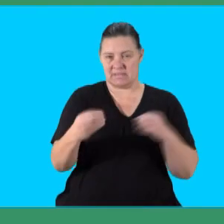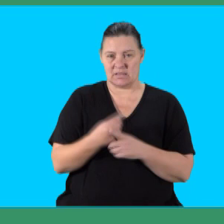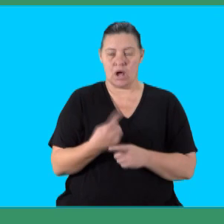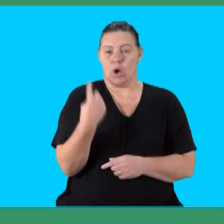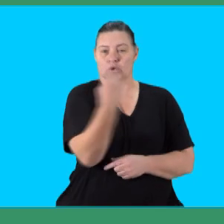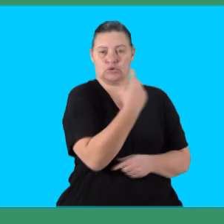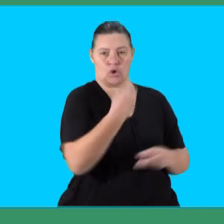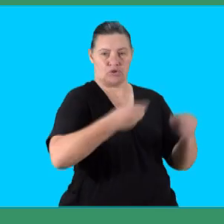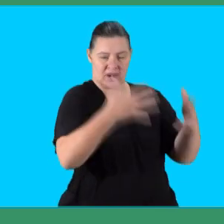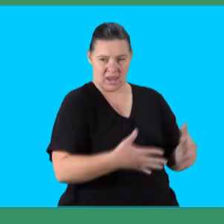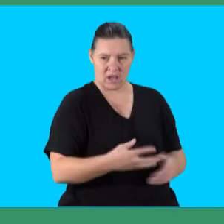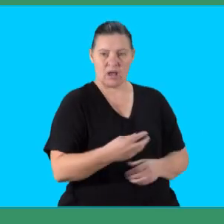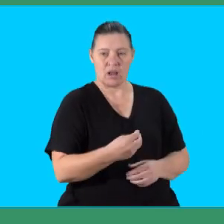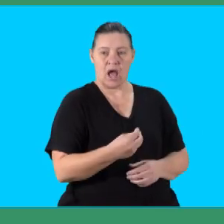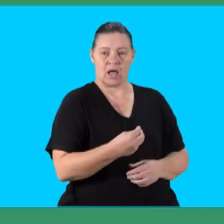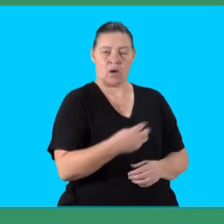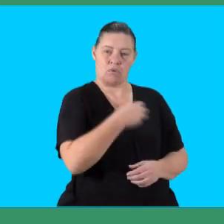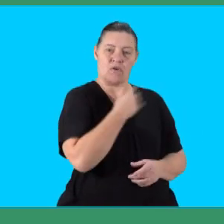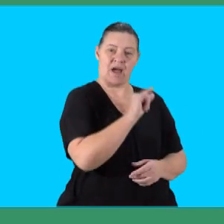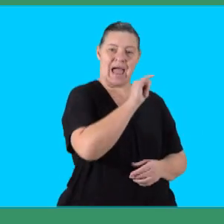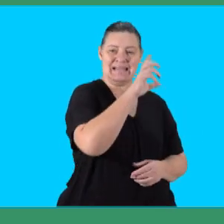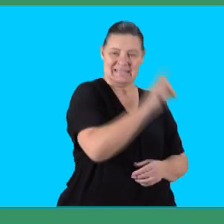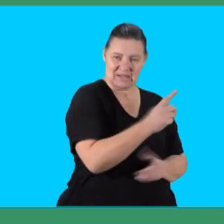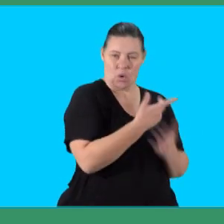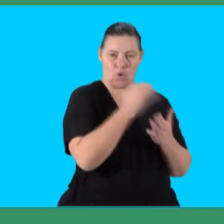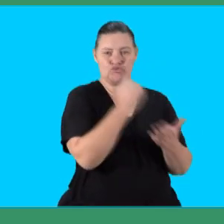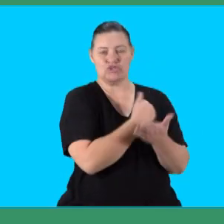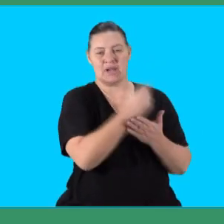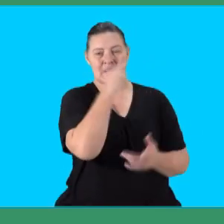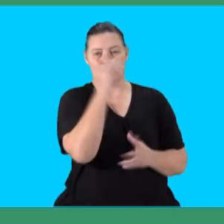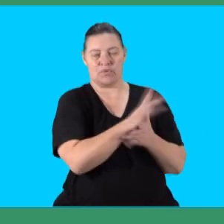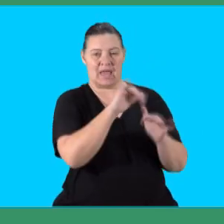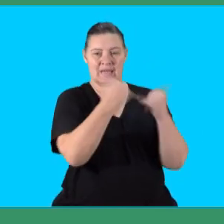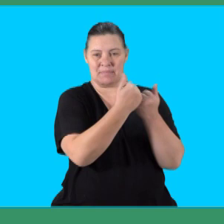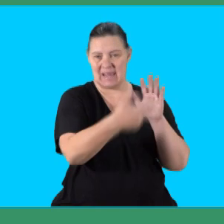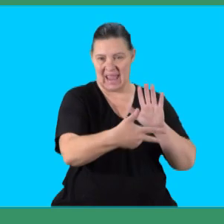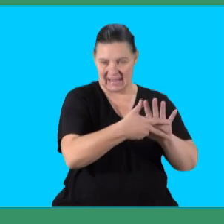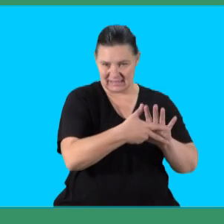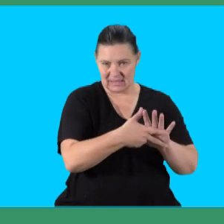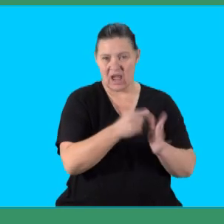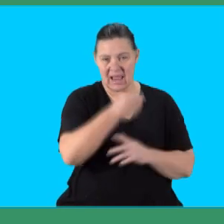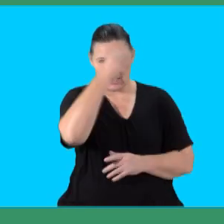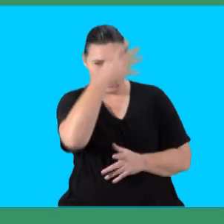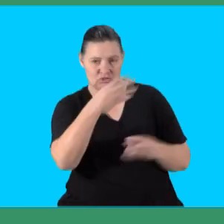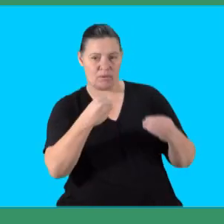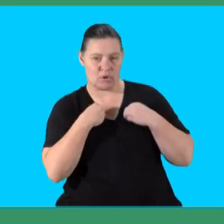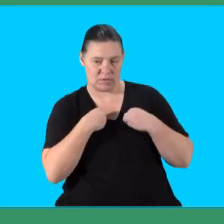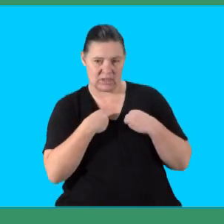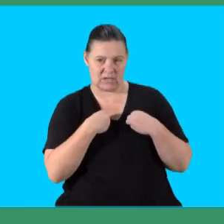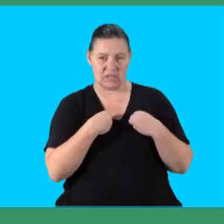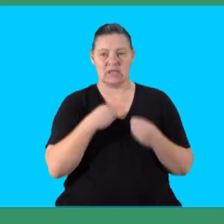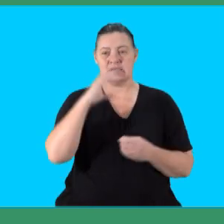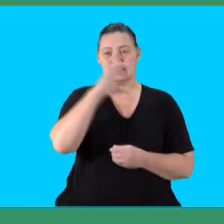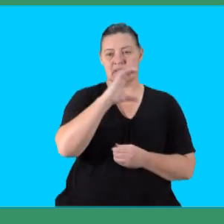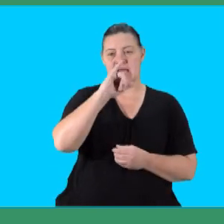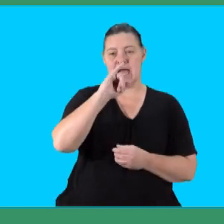trader, own name as per ID or name registered with the Companies and Intellectual Property Commission,